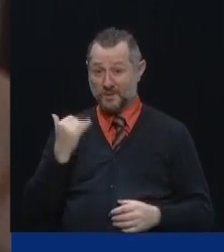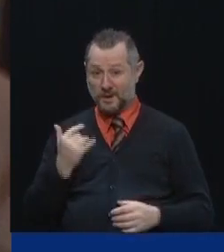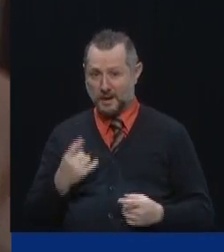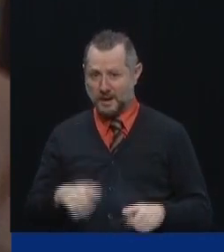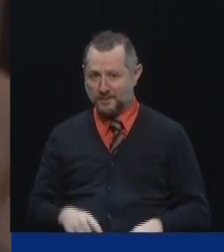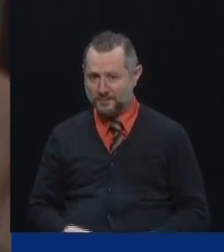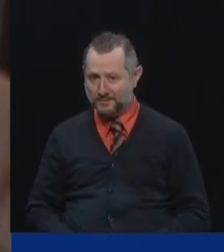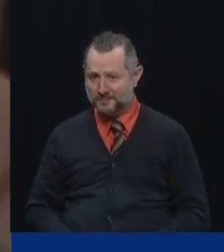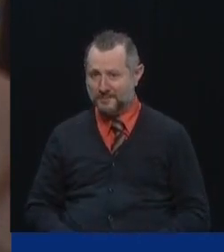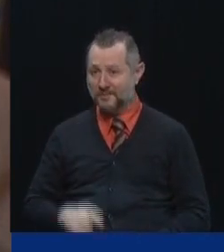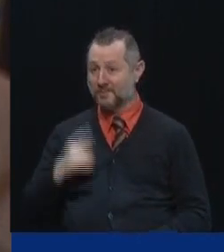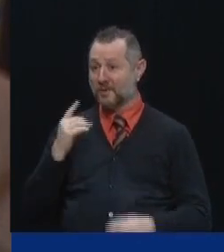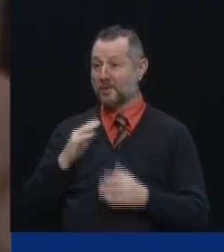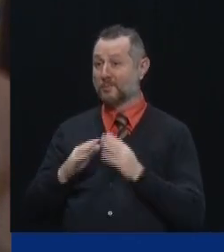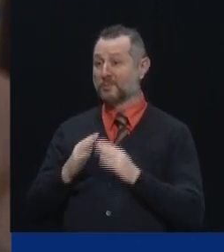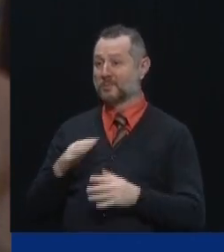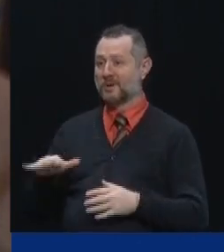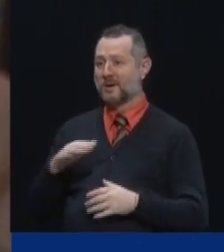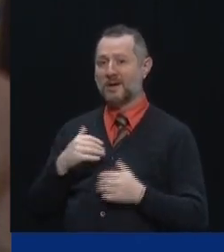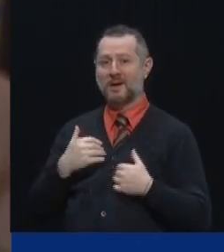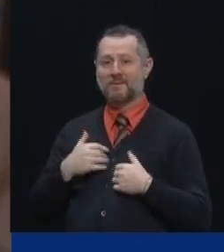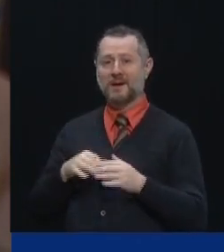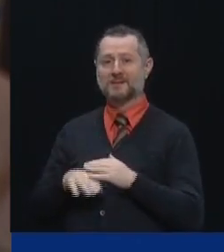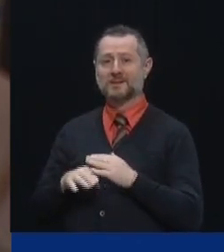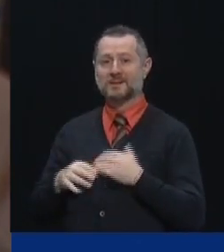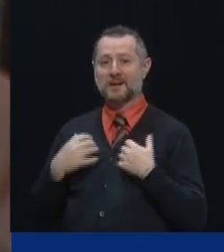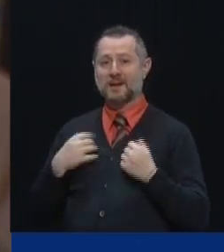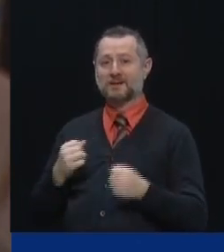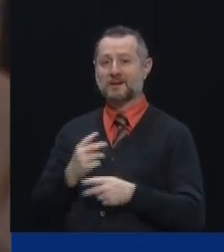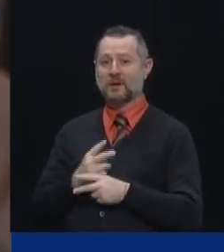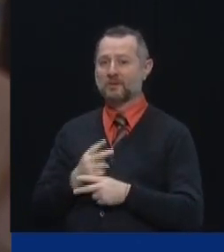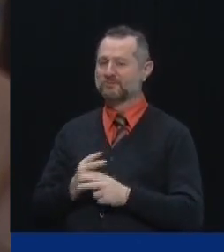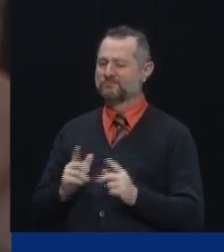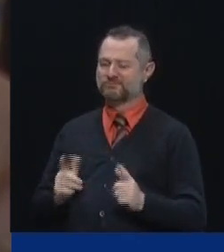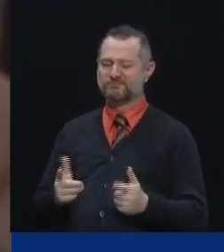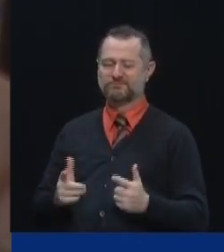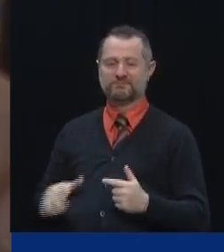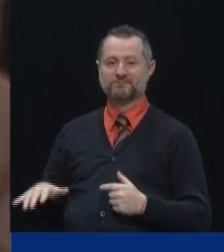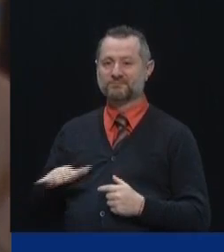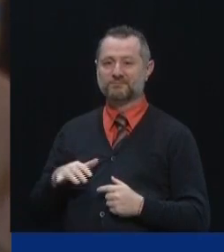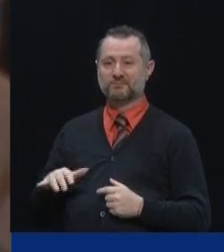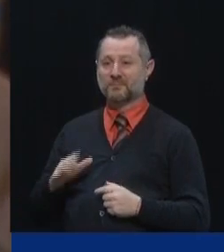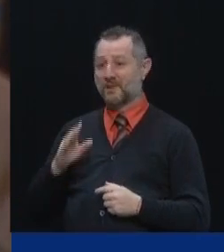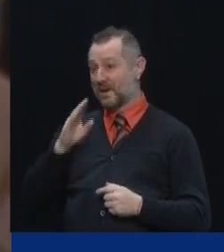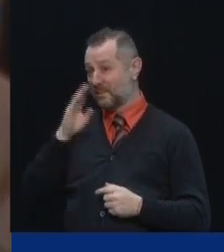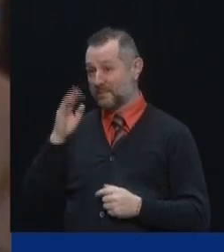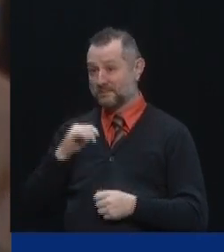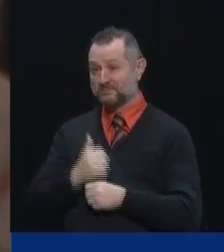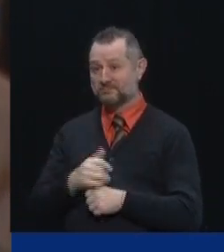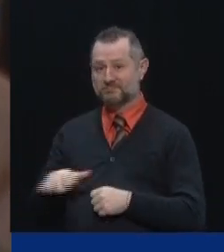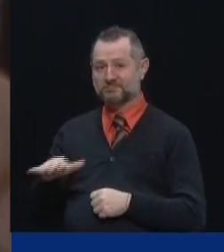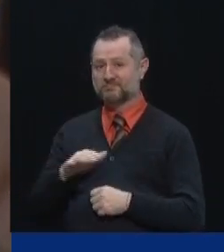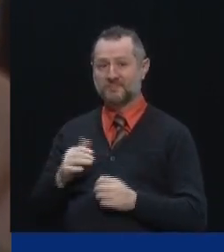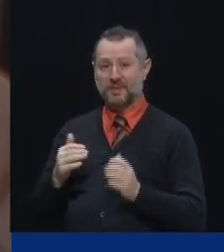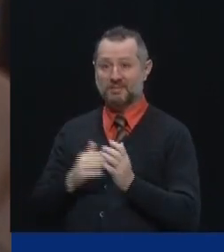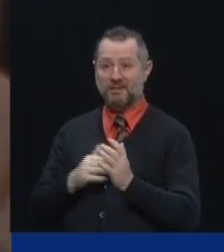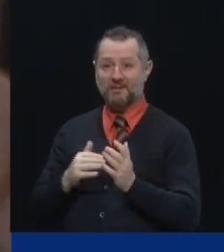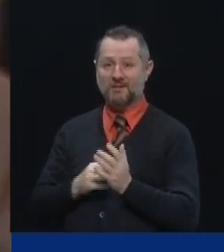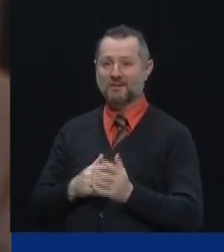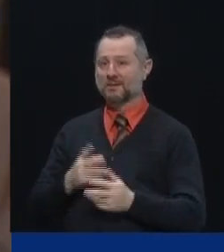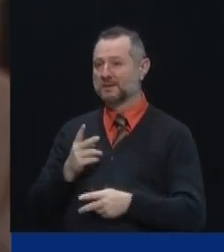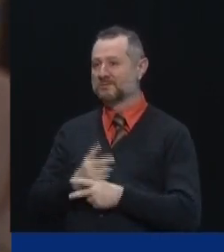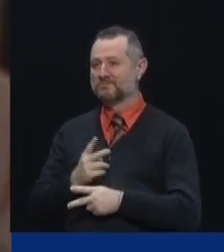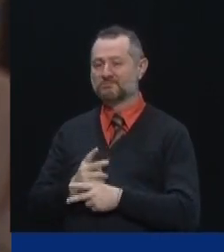the black communities didn't have the same access to health care. They didn't have the same hospital system, the same doctor system, the same primary care